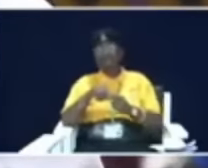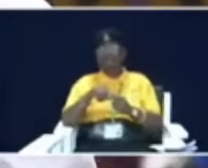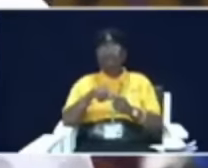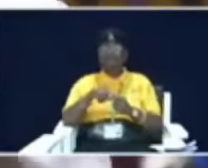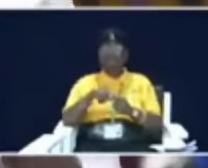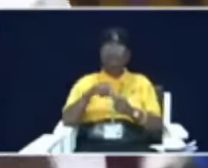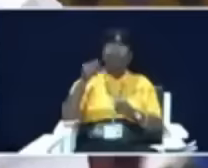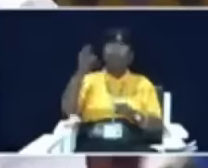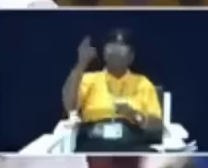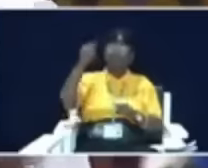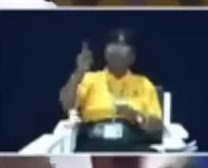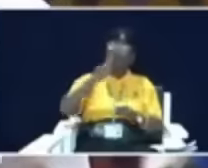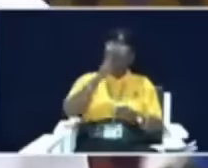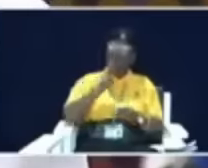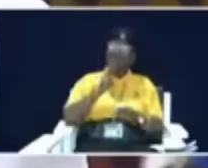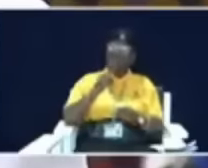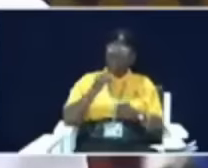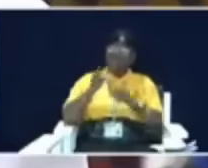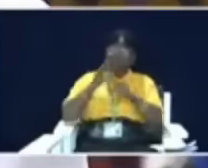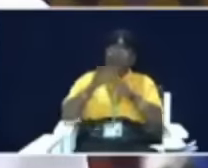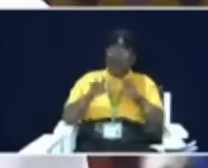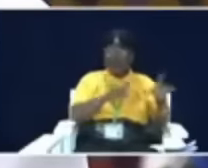the Red Sea is symbolic